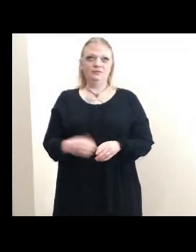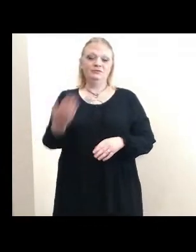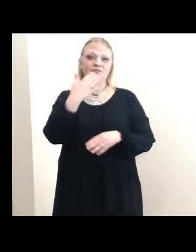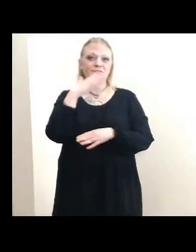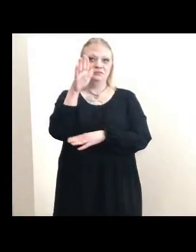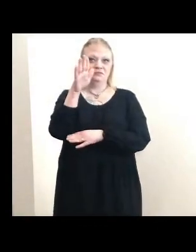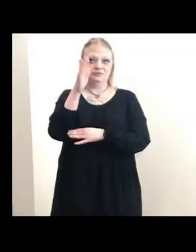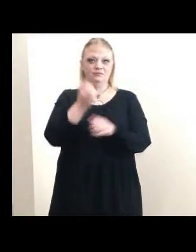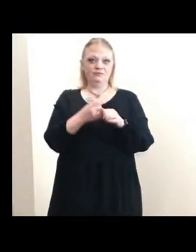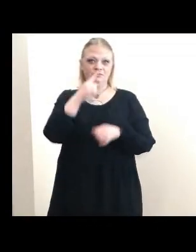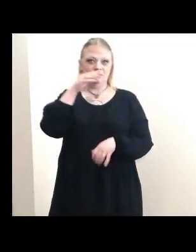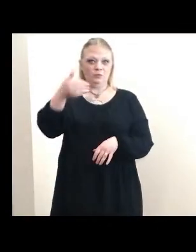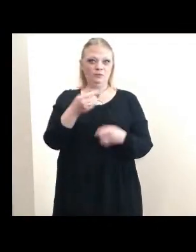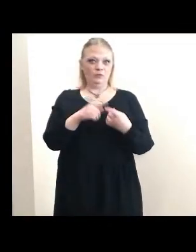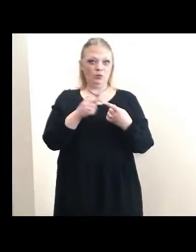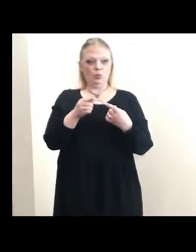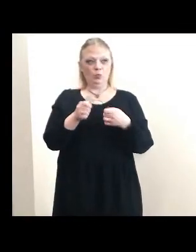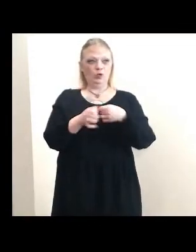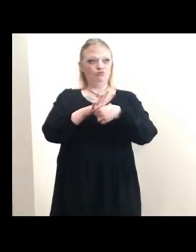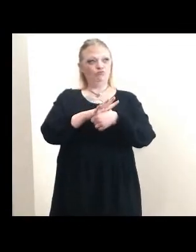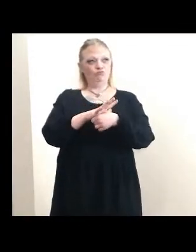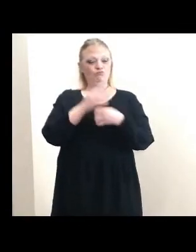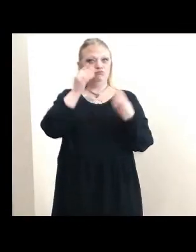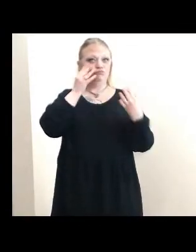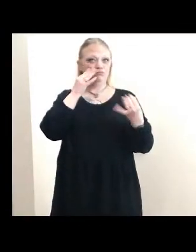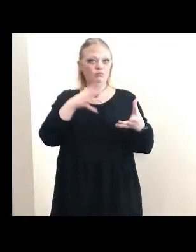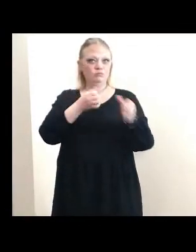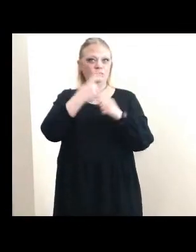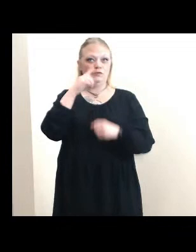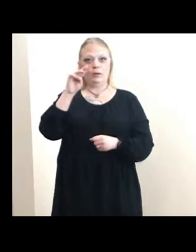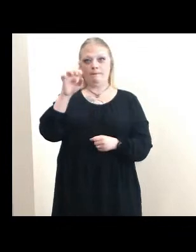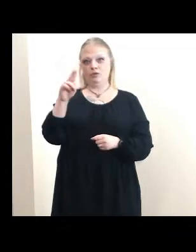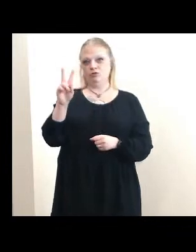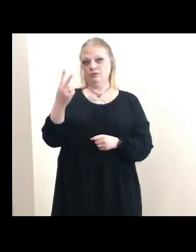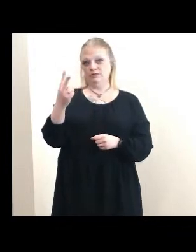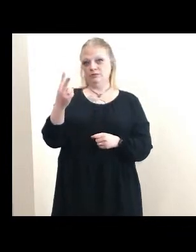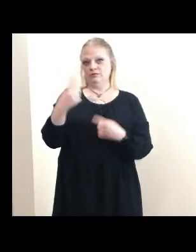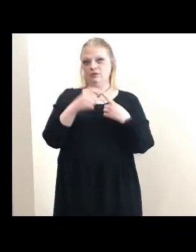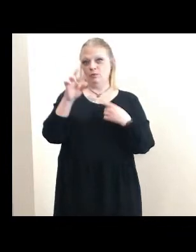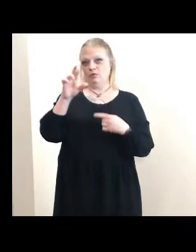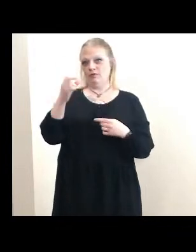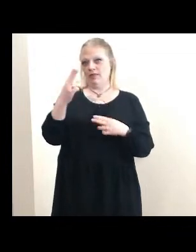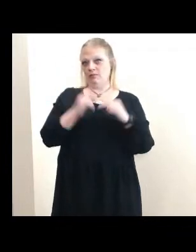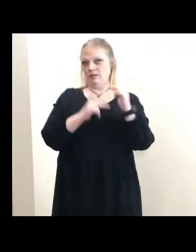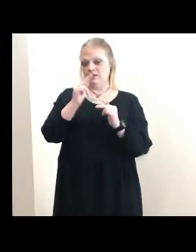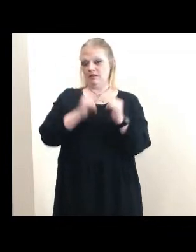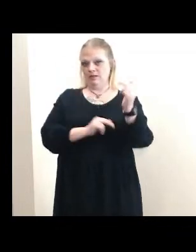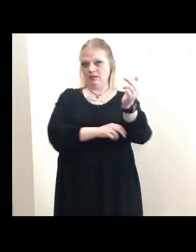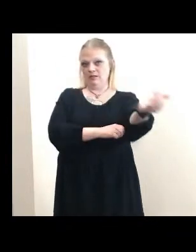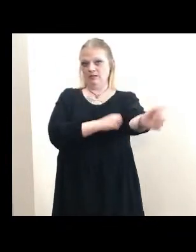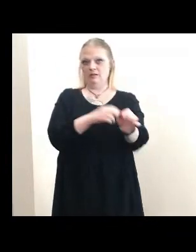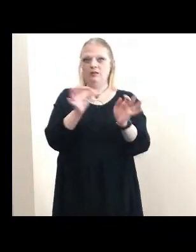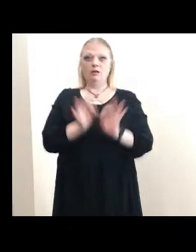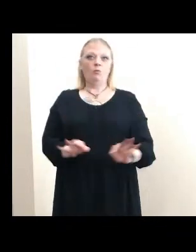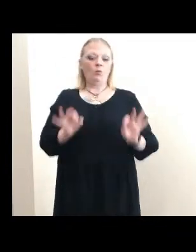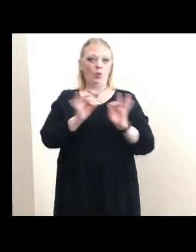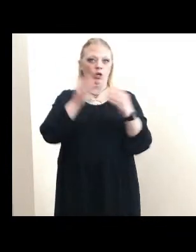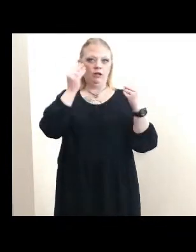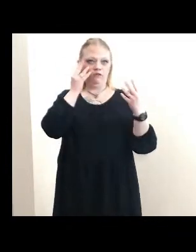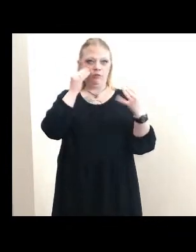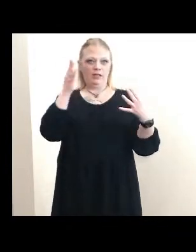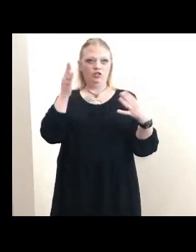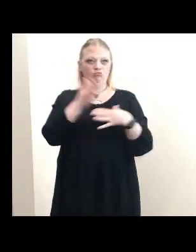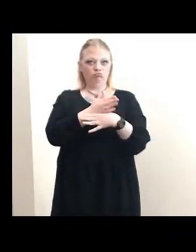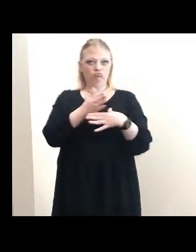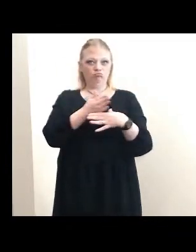Good afternoon, everyone. Welcome to our COVID-19 update for March 2nd from the Rath Building. We have some important information to